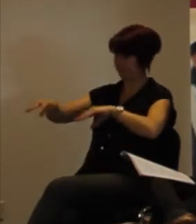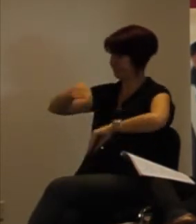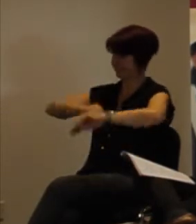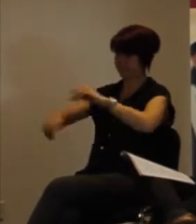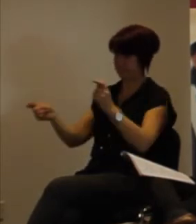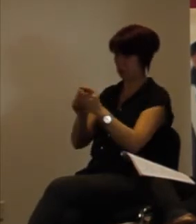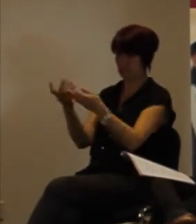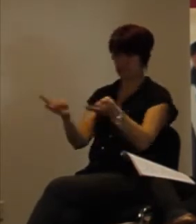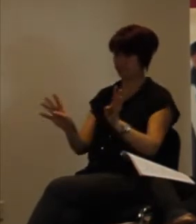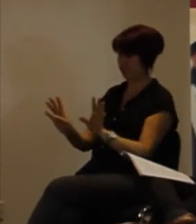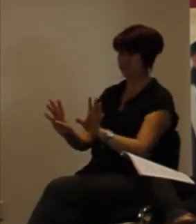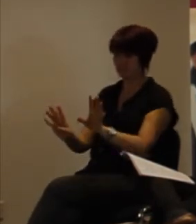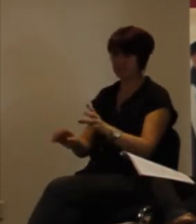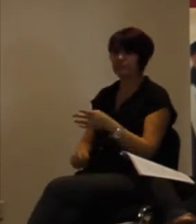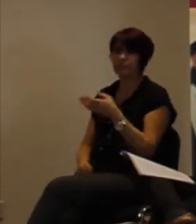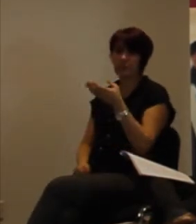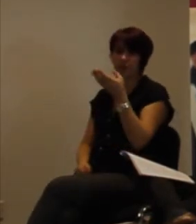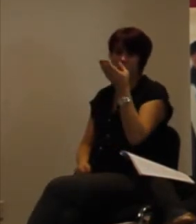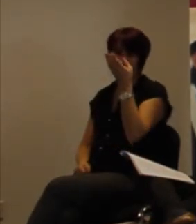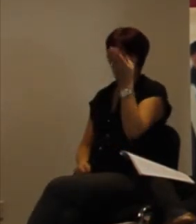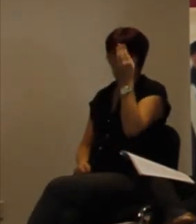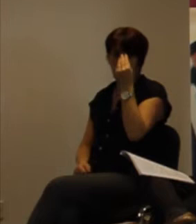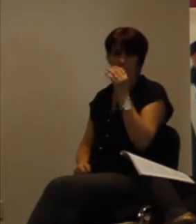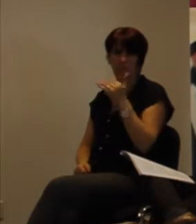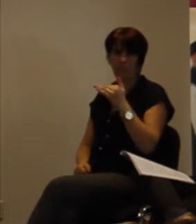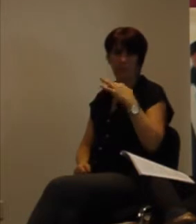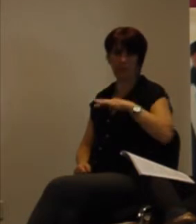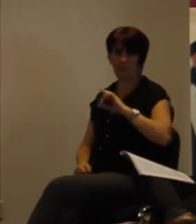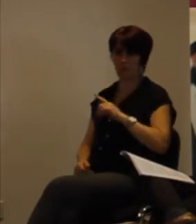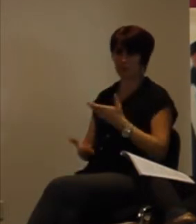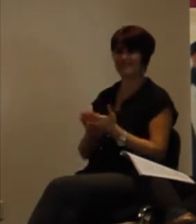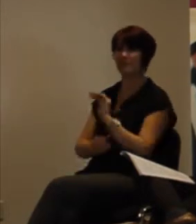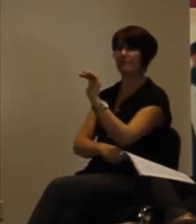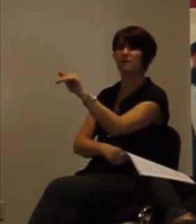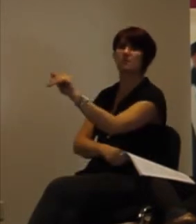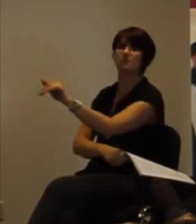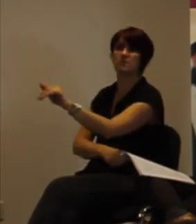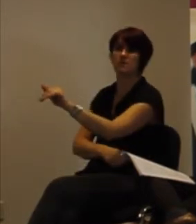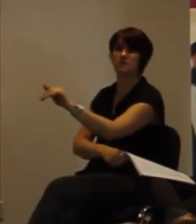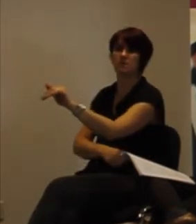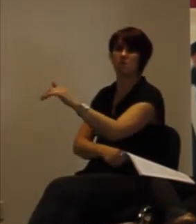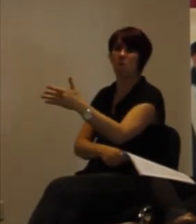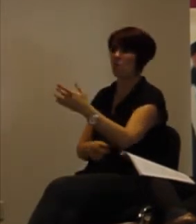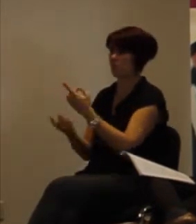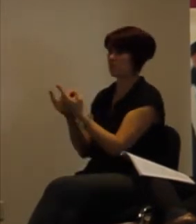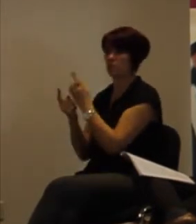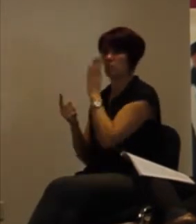room. Learners may benefit from being at the front. They may benefit from being near a